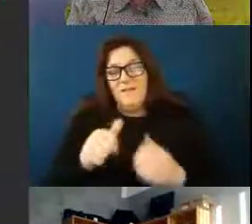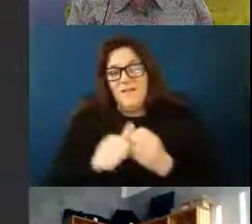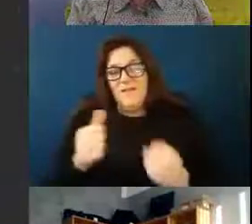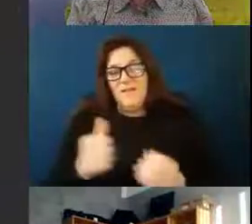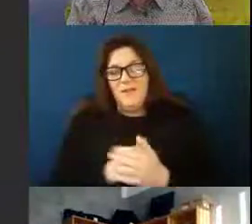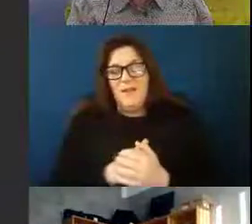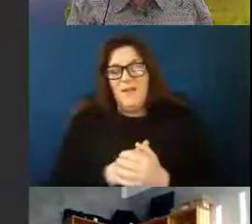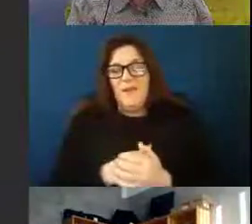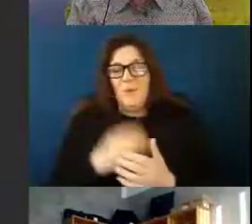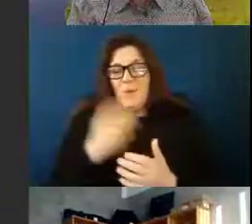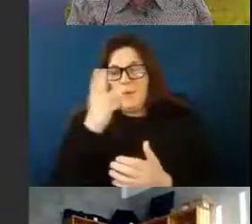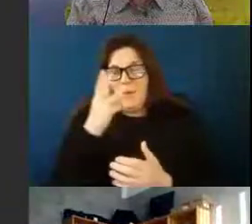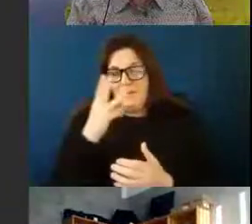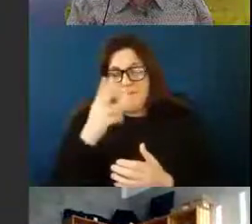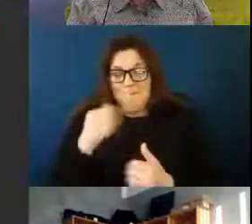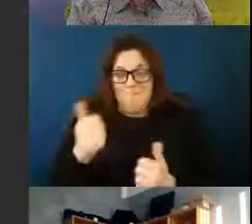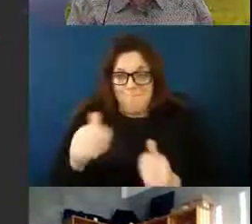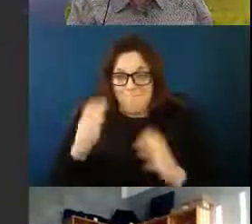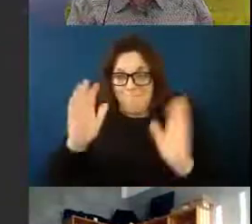And William.